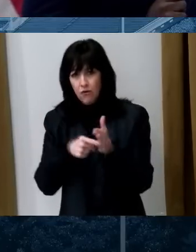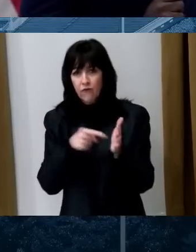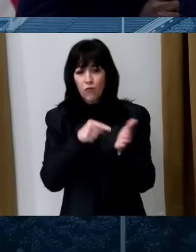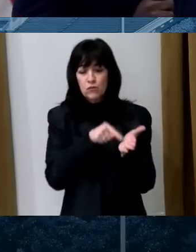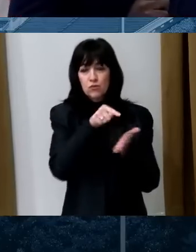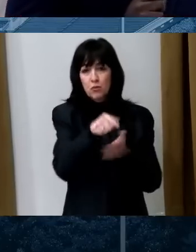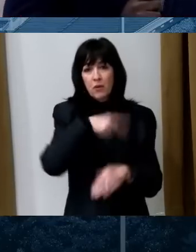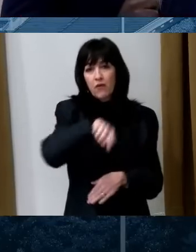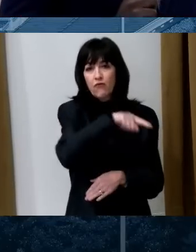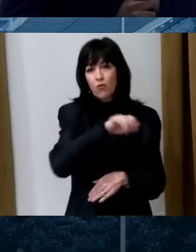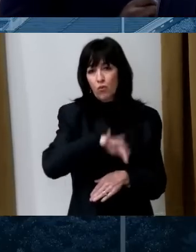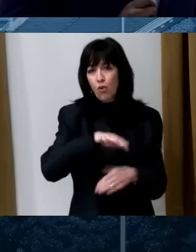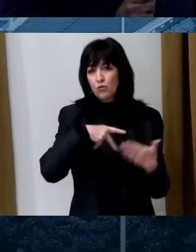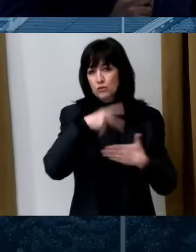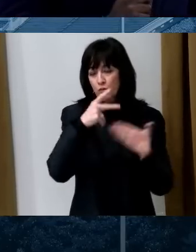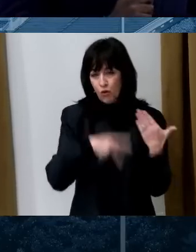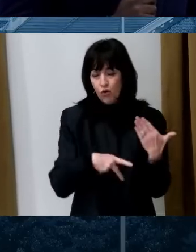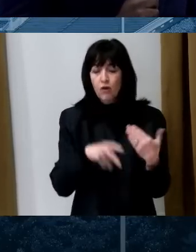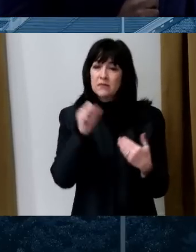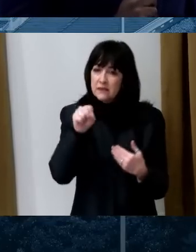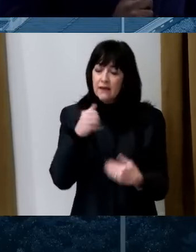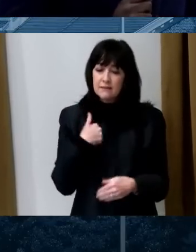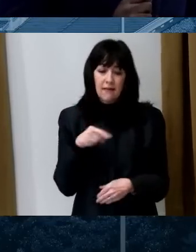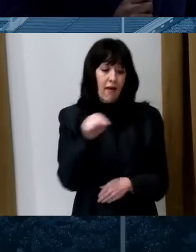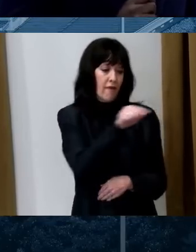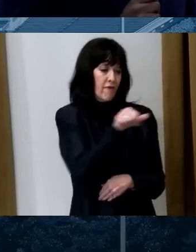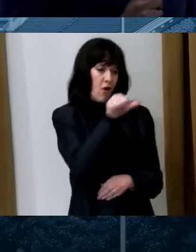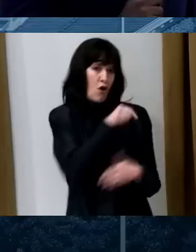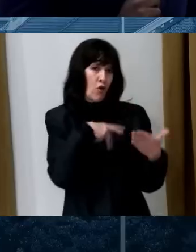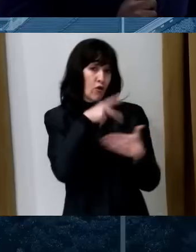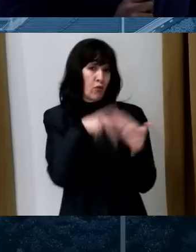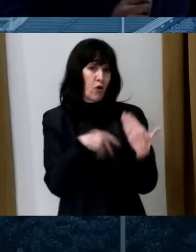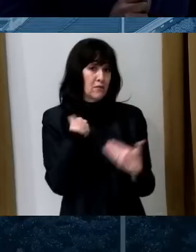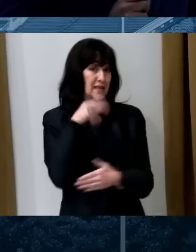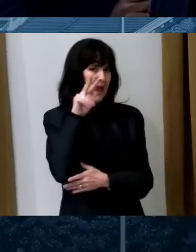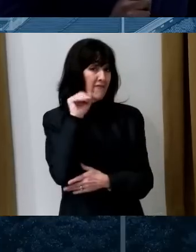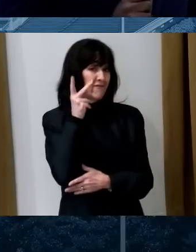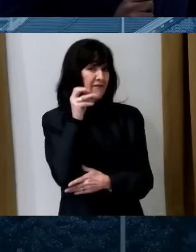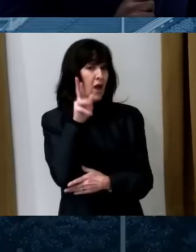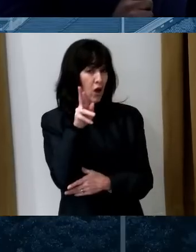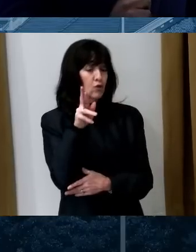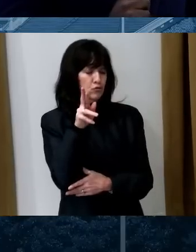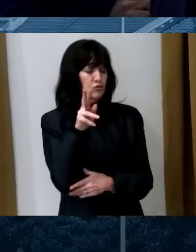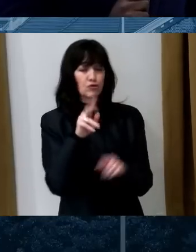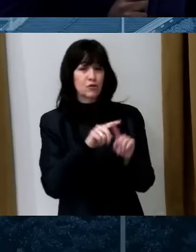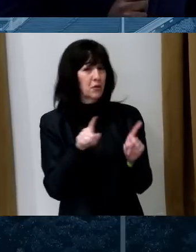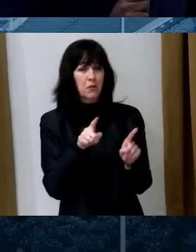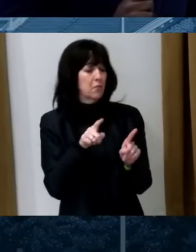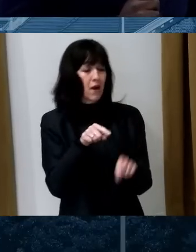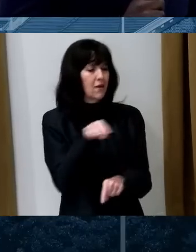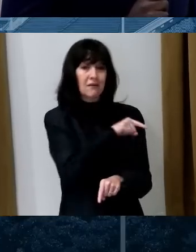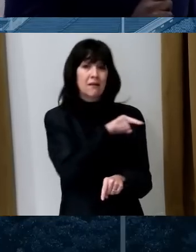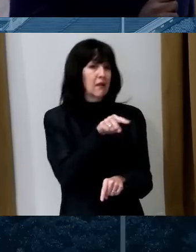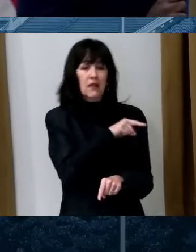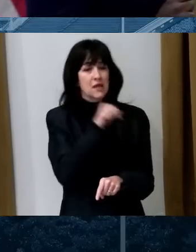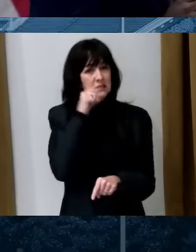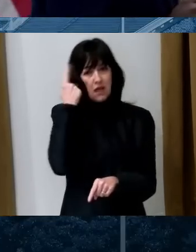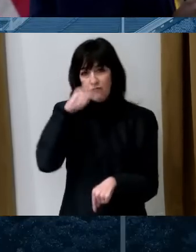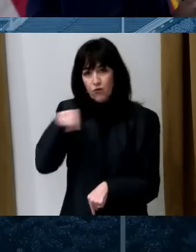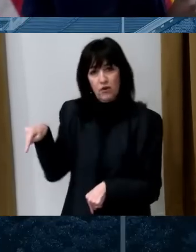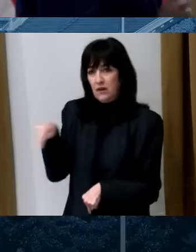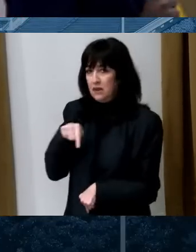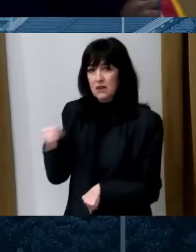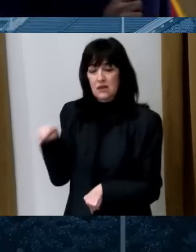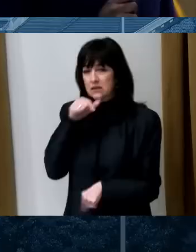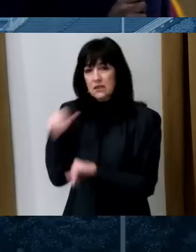have programs that are available that provide vouchers, and we want to continue to do that. But just you're not going to voucher your way out of this problem. This is something